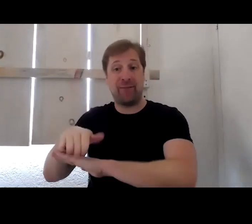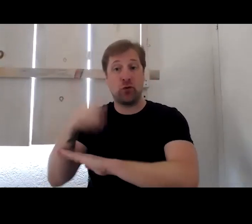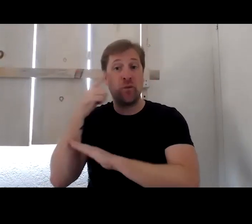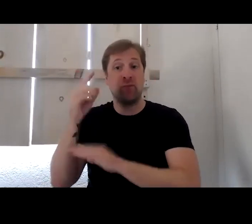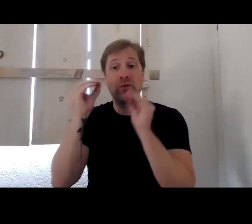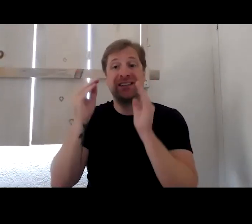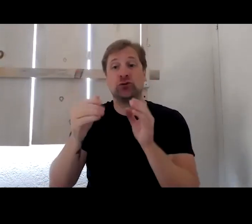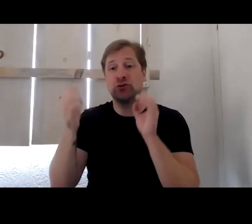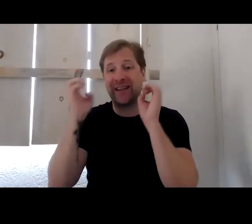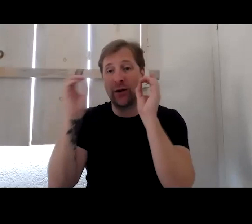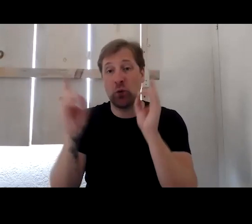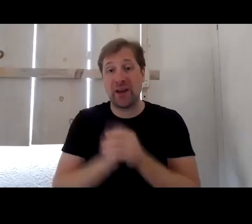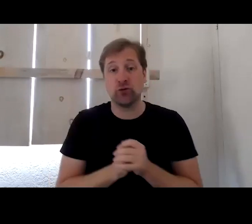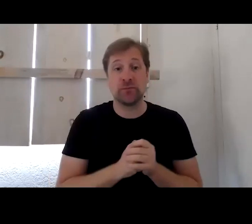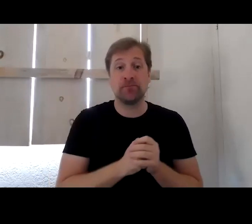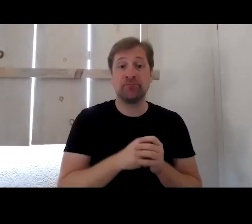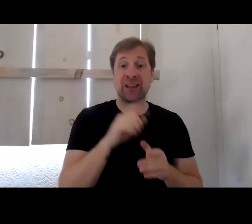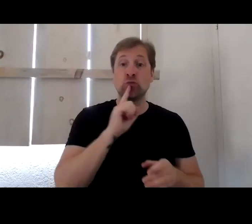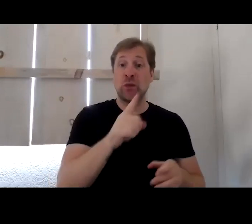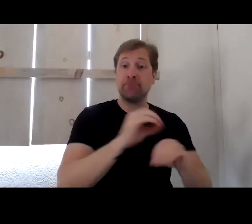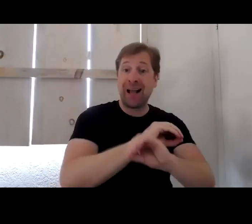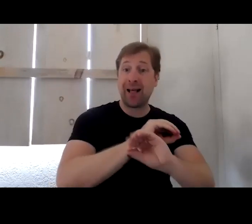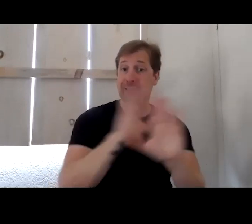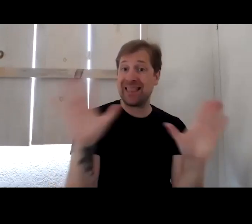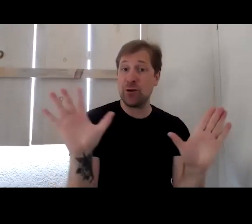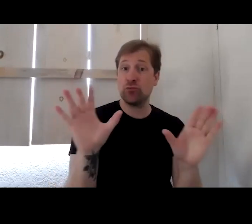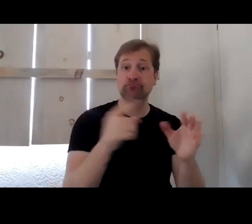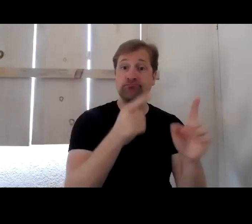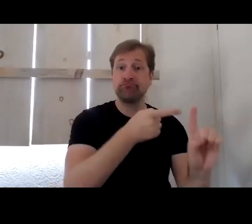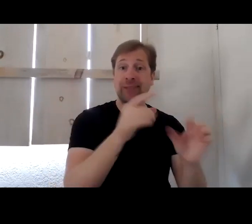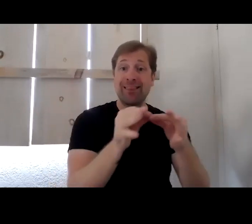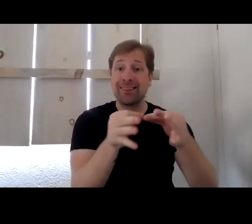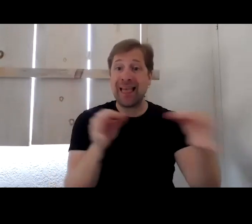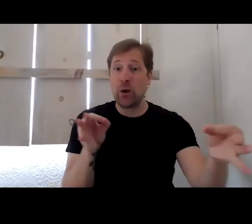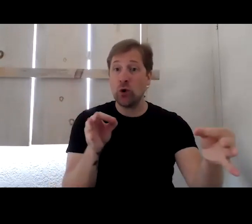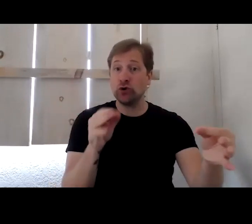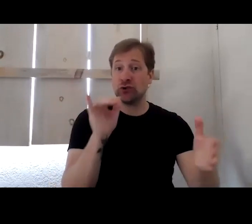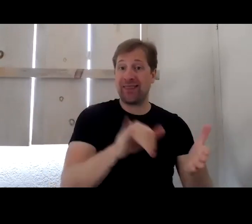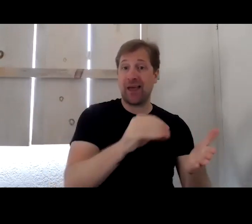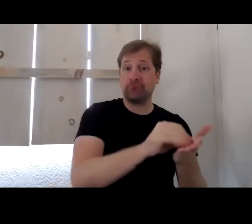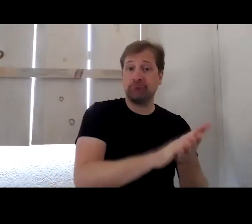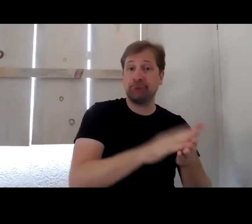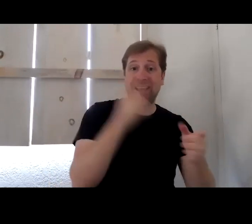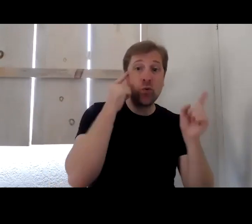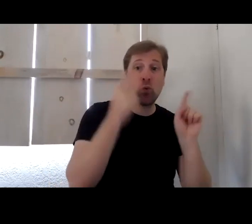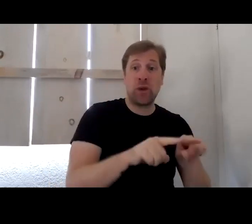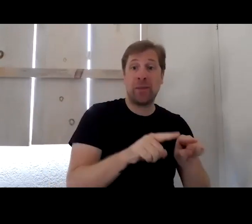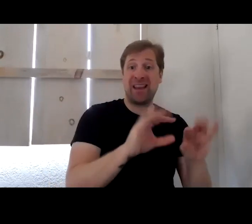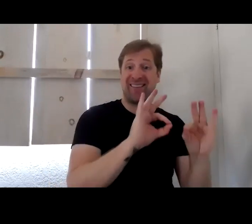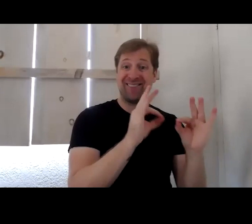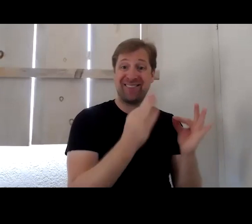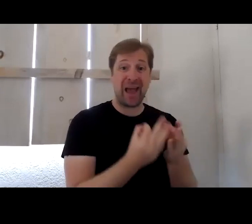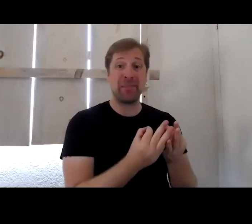educators. There's explicit language in our agreement that states that childcare and family circumstances must be taken into account. If you have a